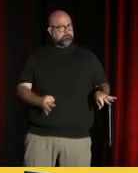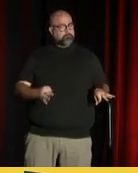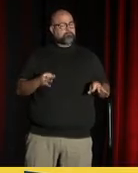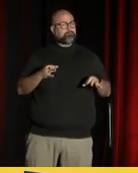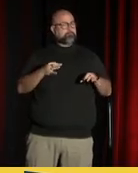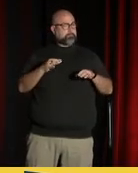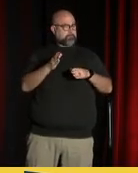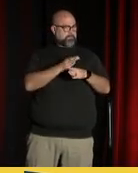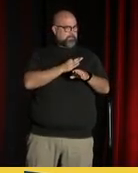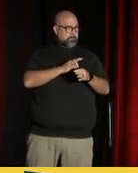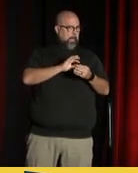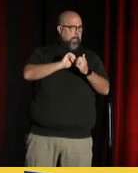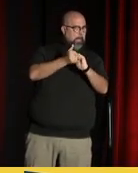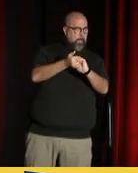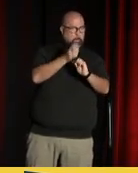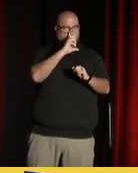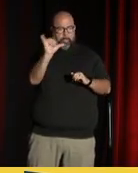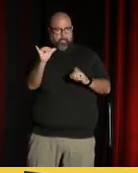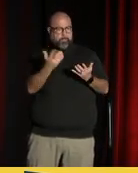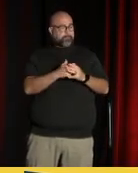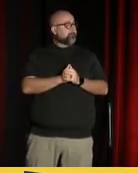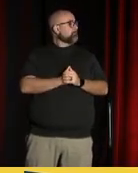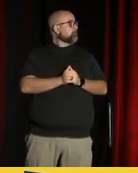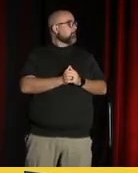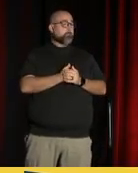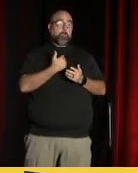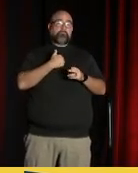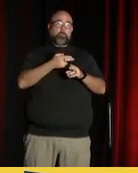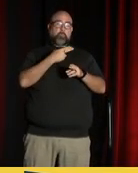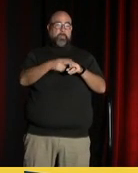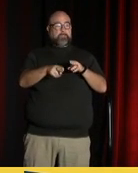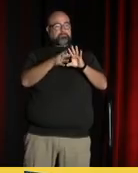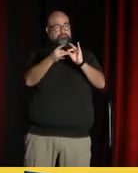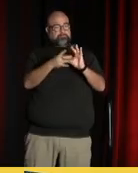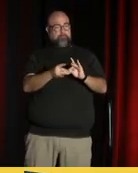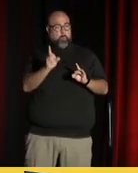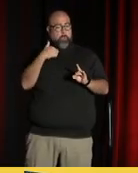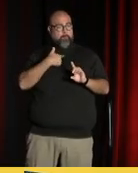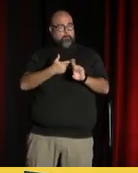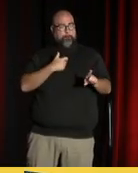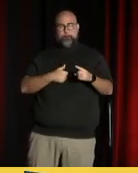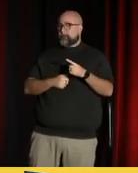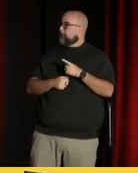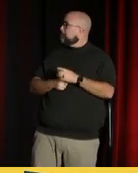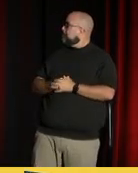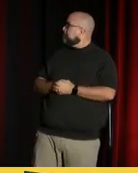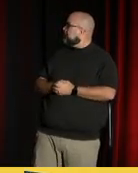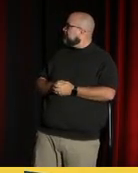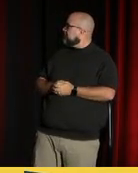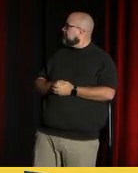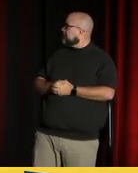mean. So a really quick word about where I'm coming from. Let me go back one.